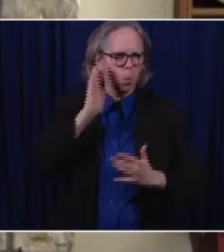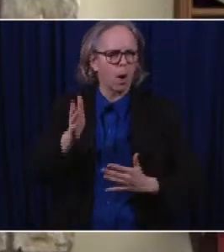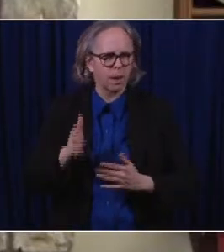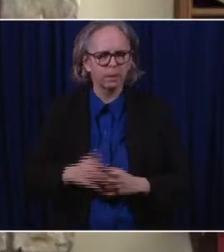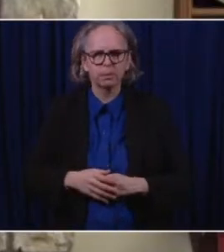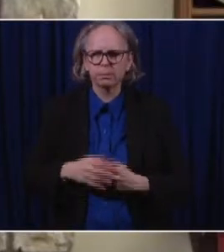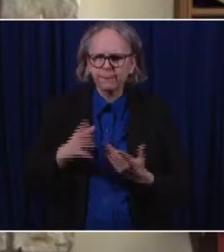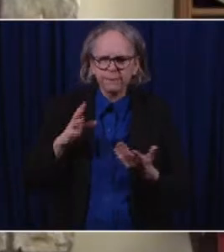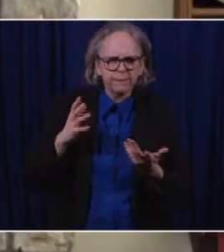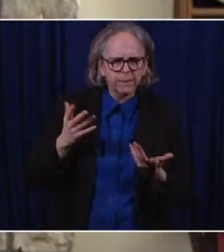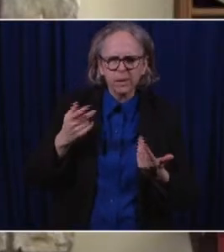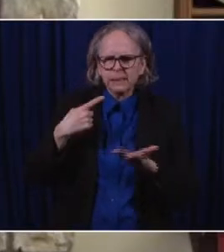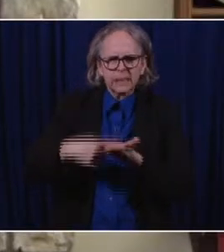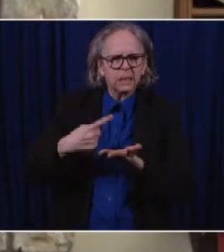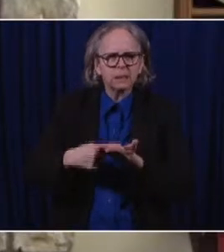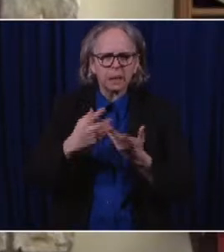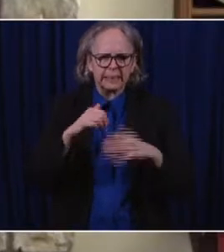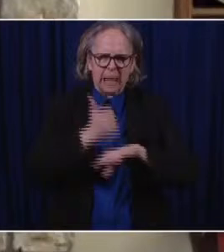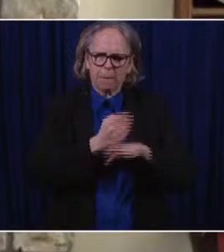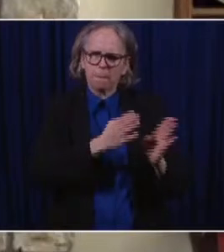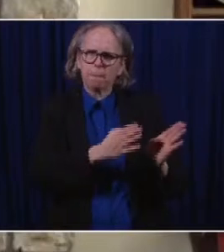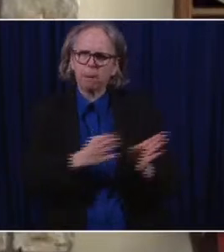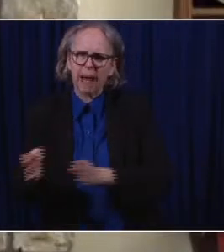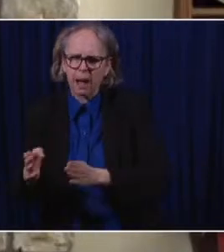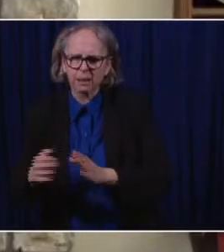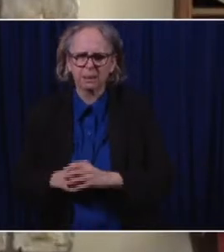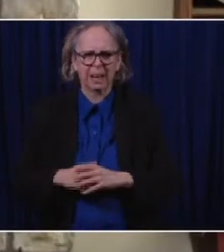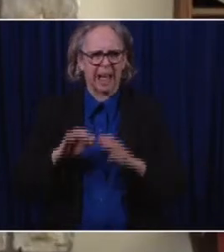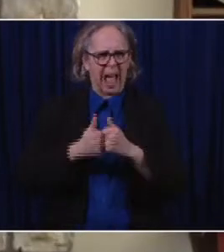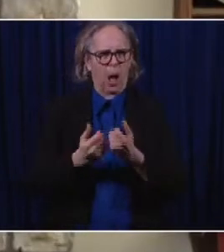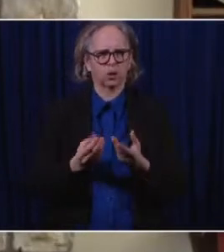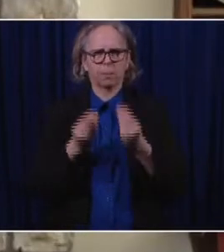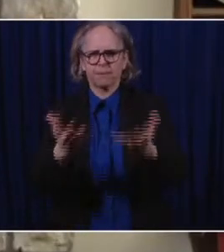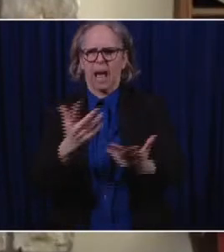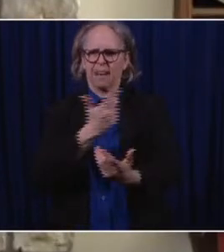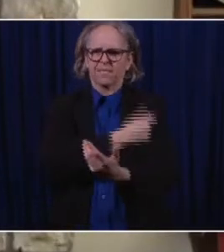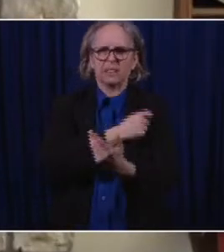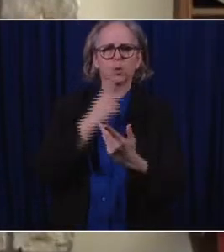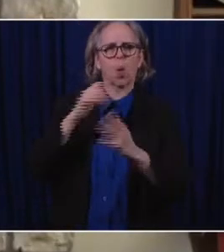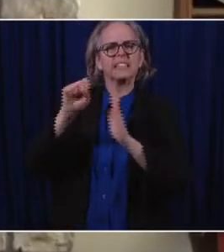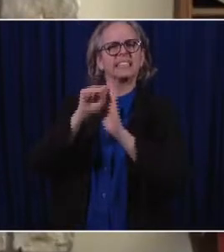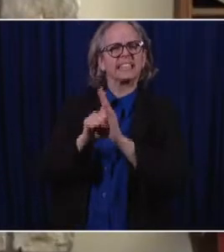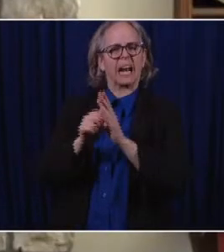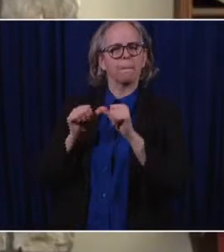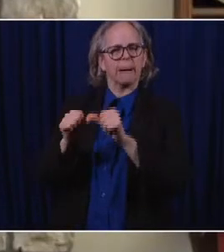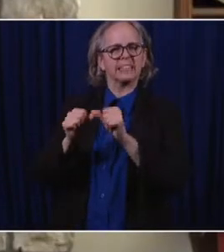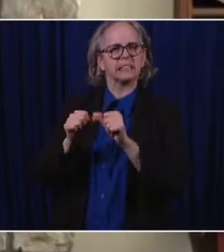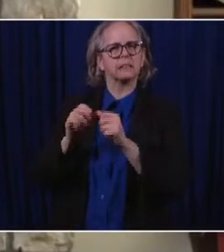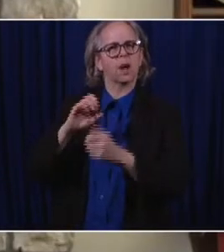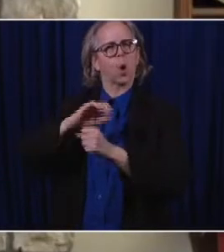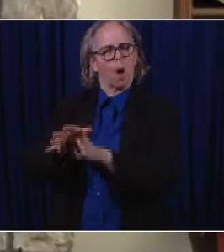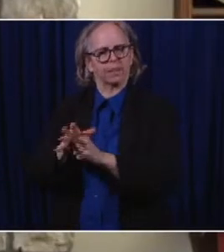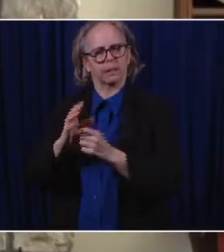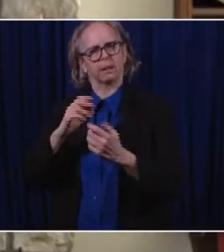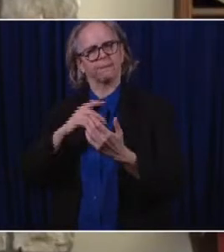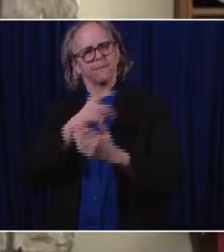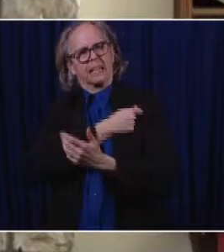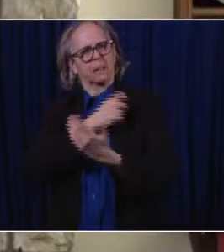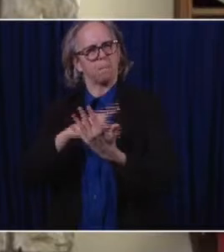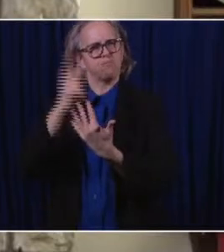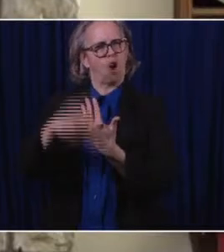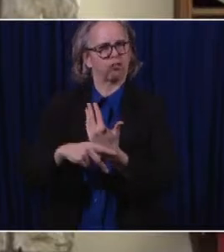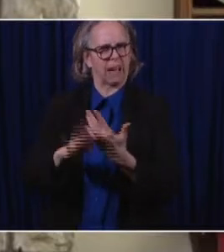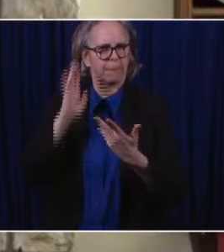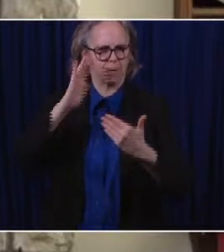staff within nursing homes and assisted living facilities have continuing access to this life-saving